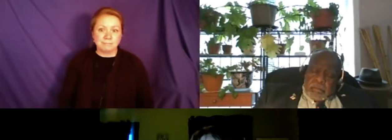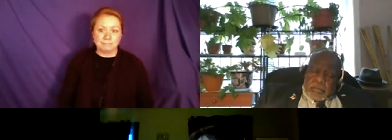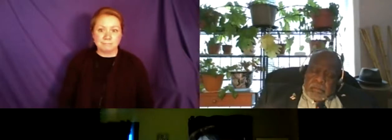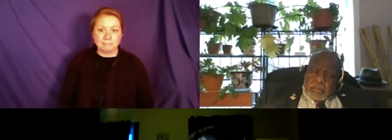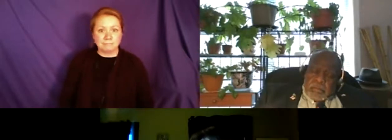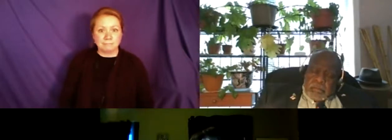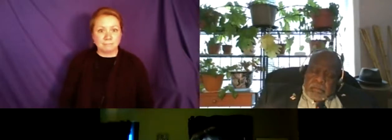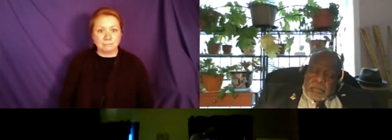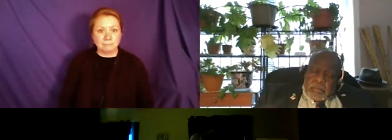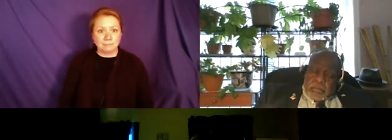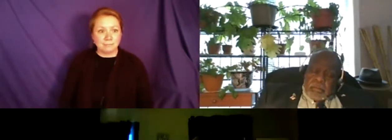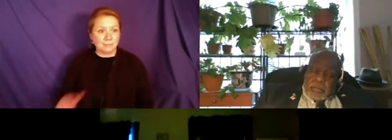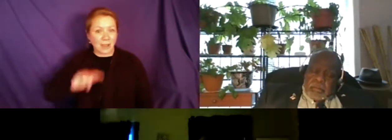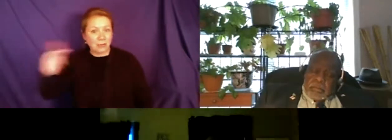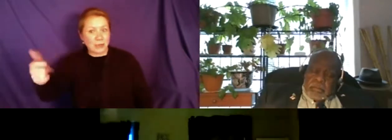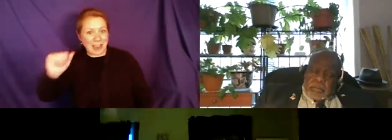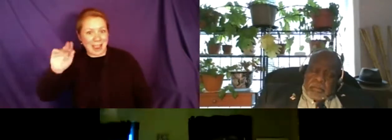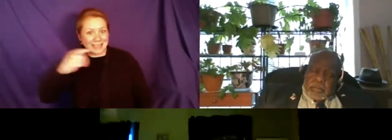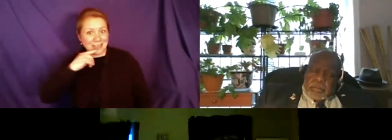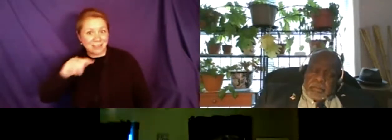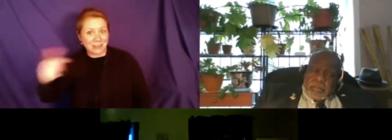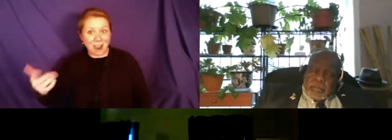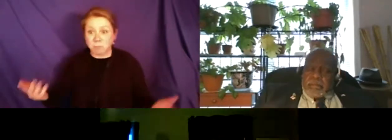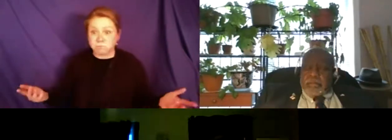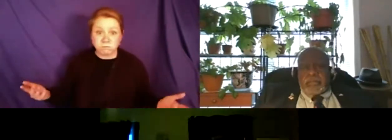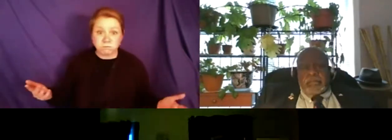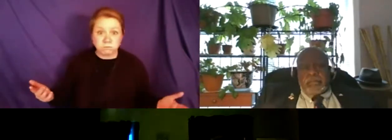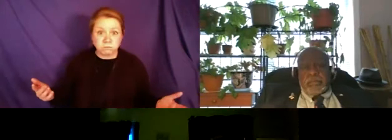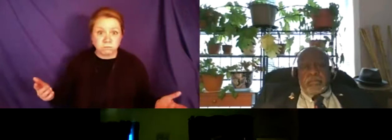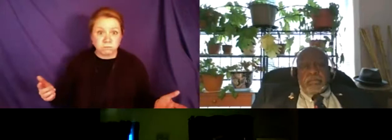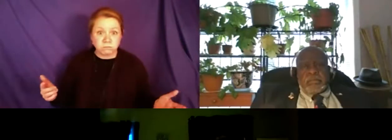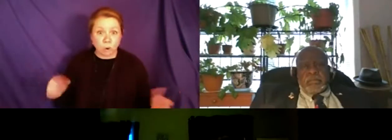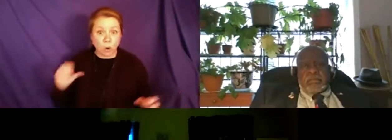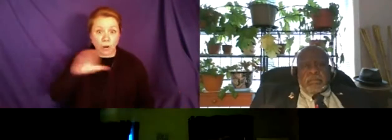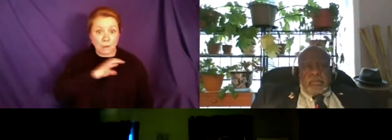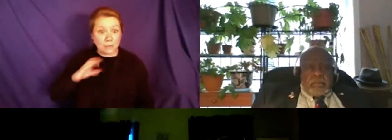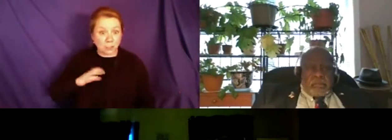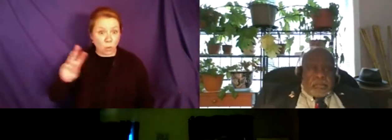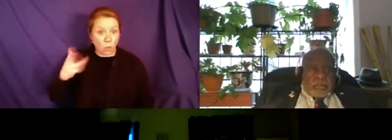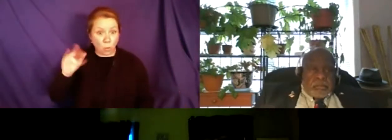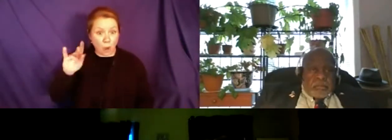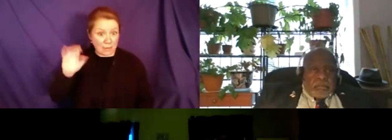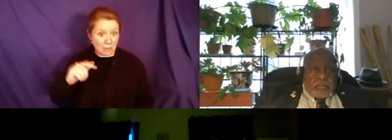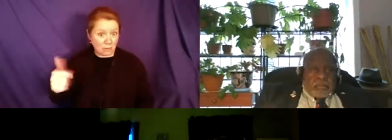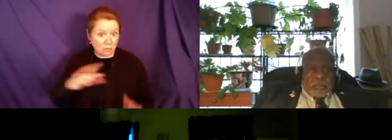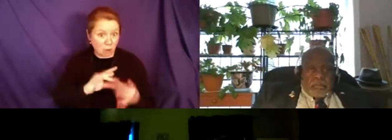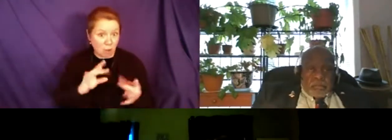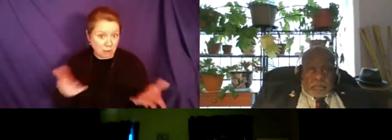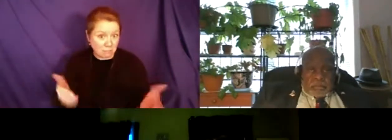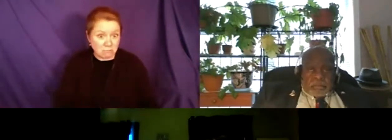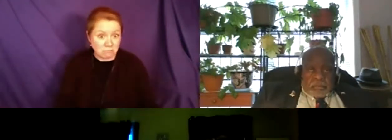Somebody else has to take a turn here. unless we want to let Commissioner White say a word on that.